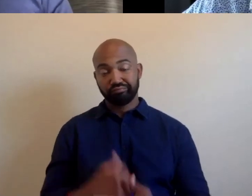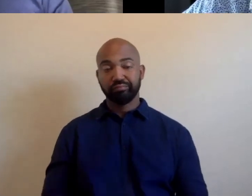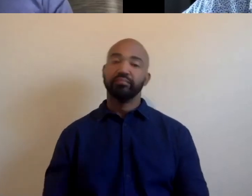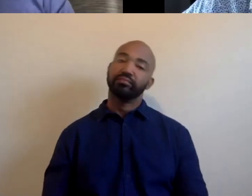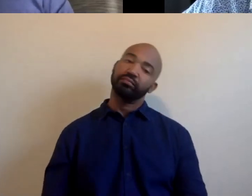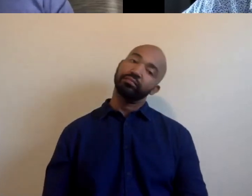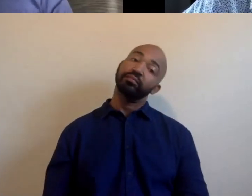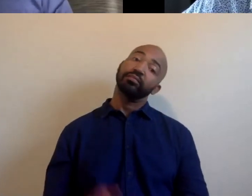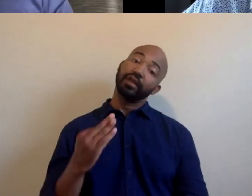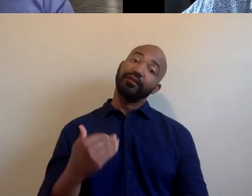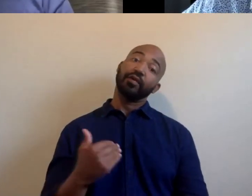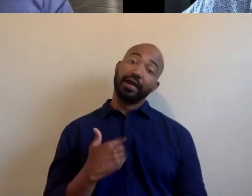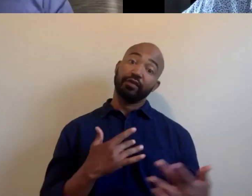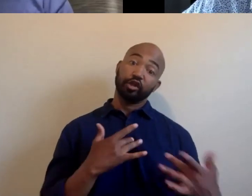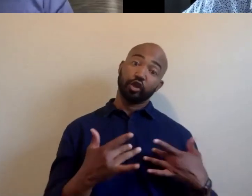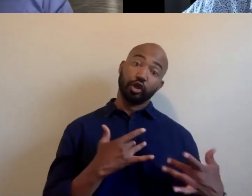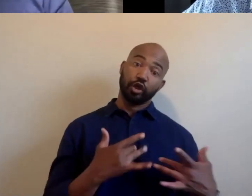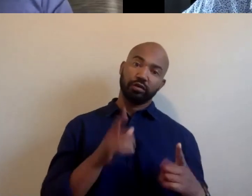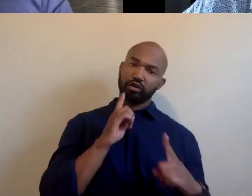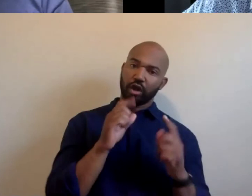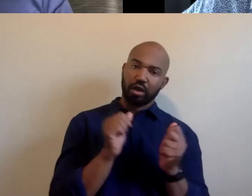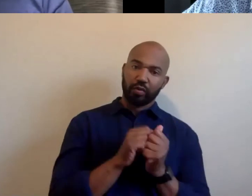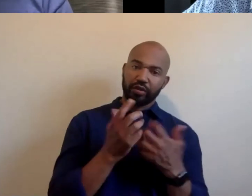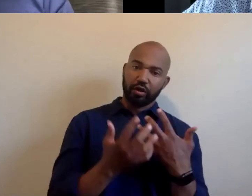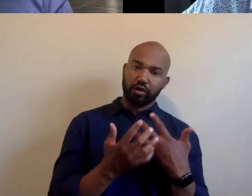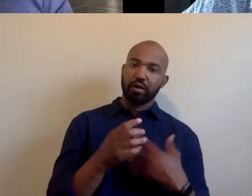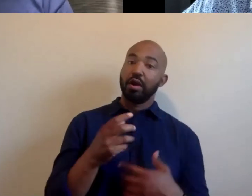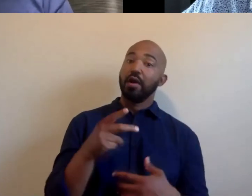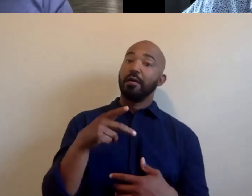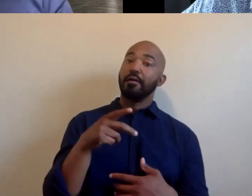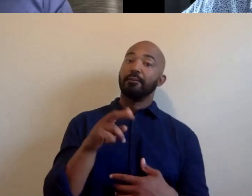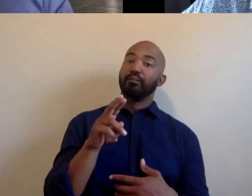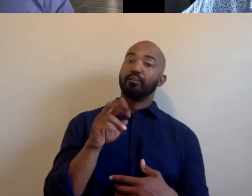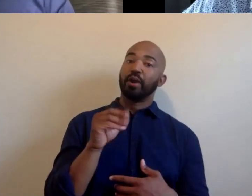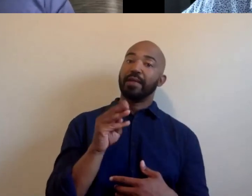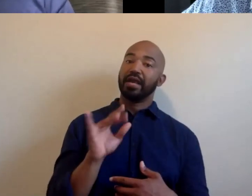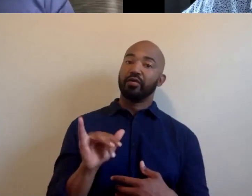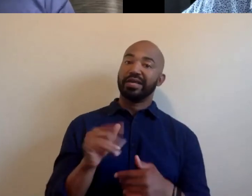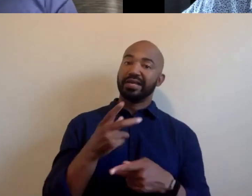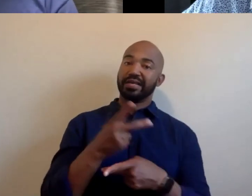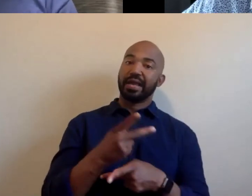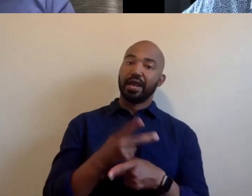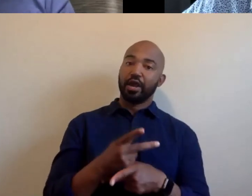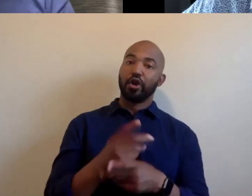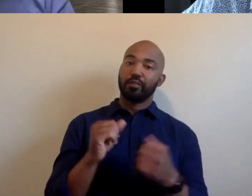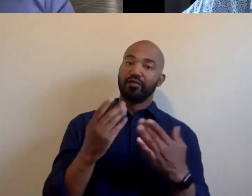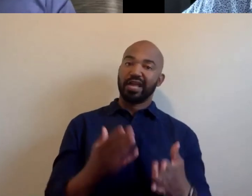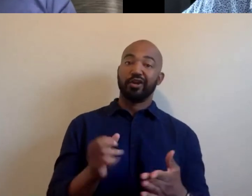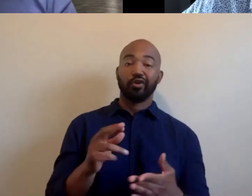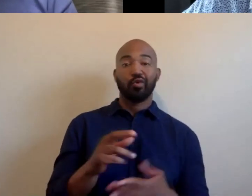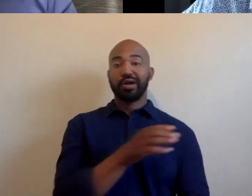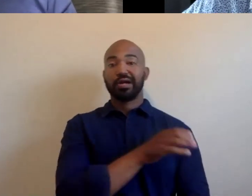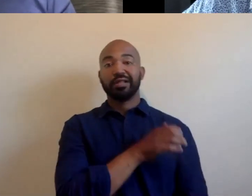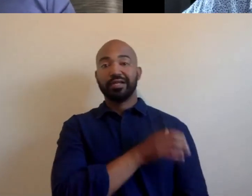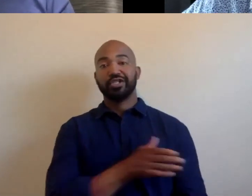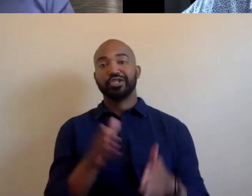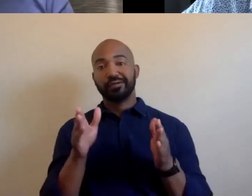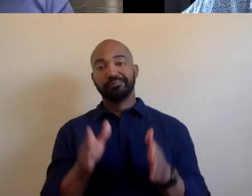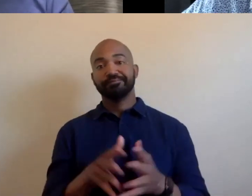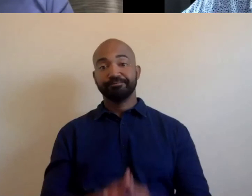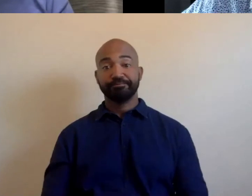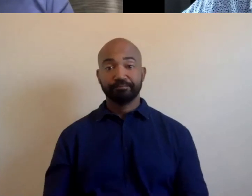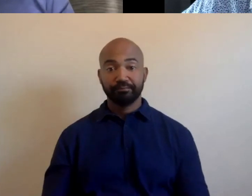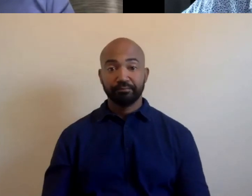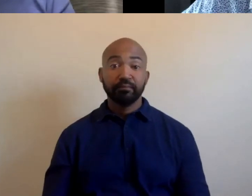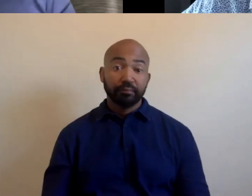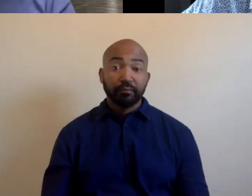have any concerns, definitely talk to your primary care provider or your clinician. But I would say that, again, that could open